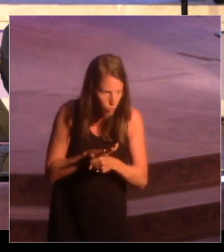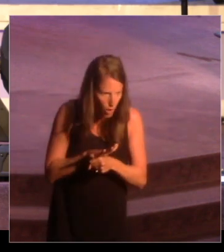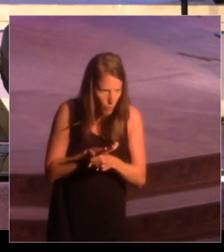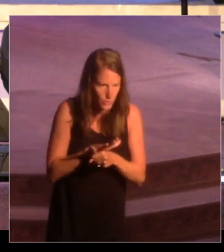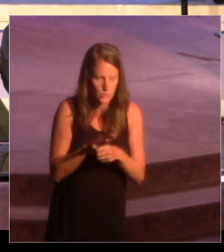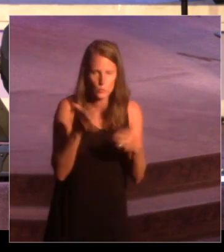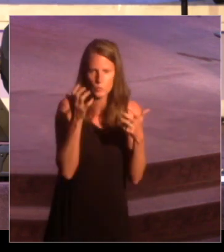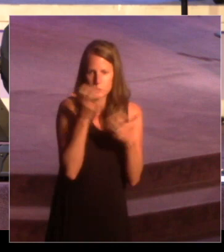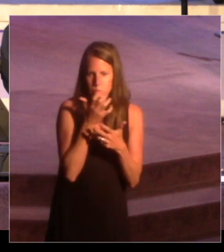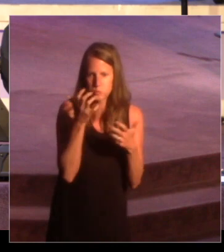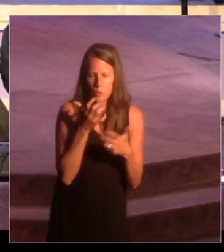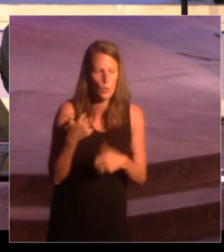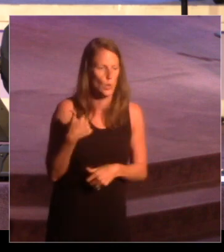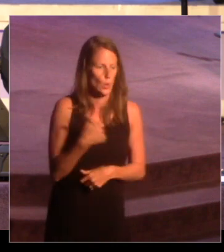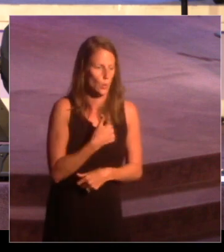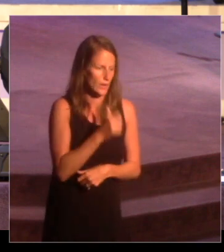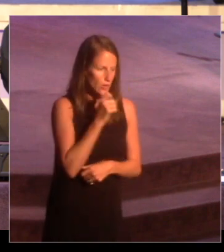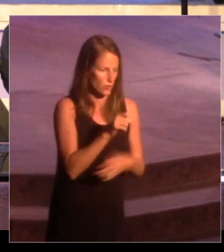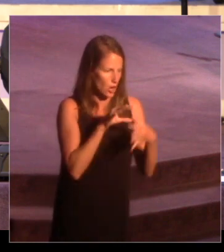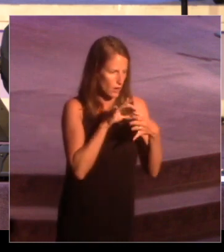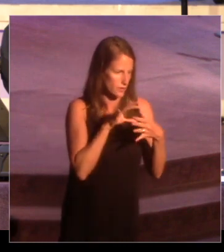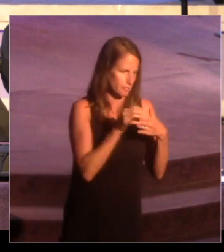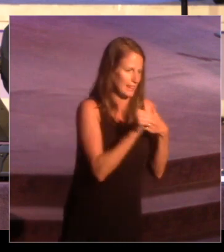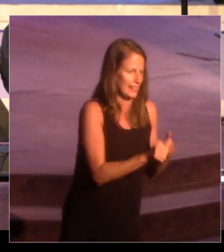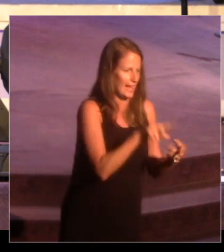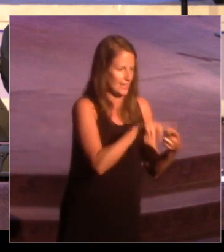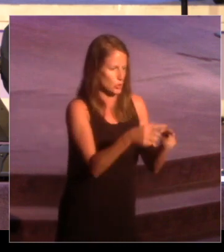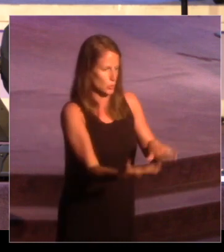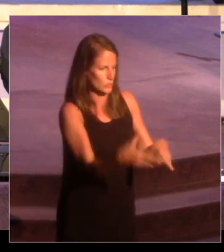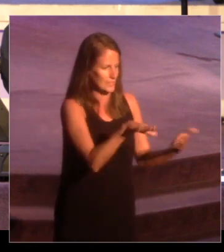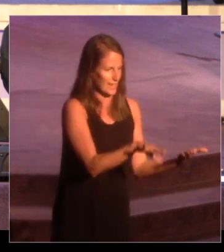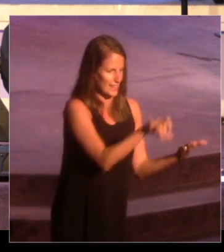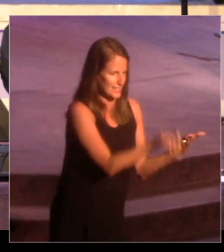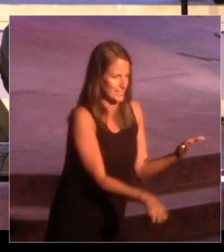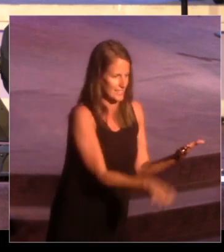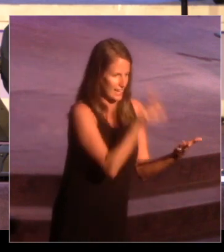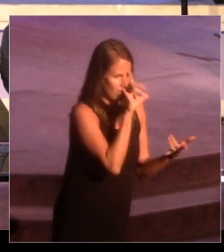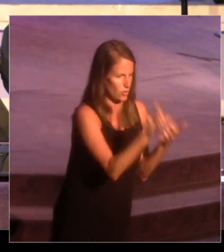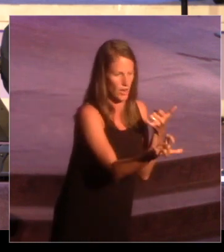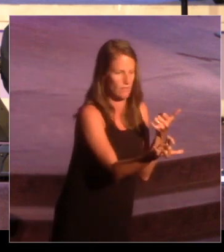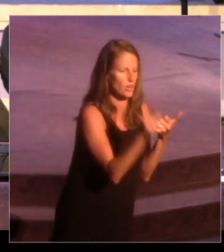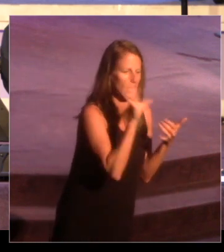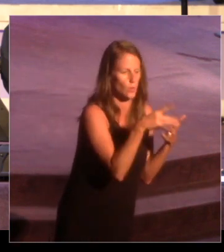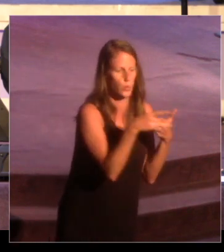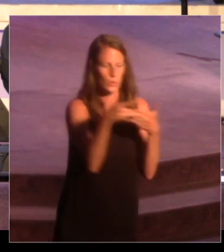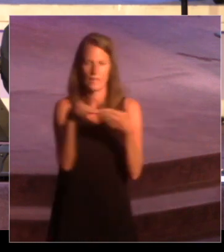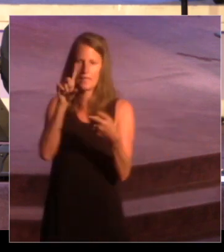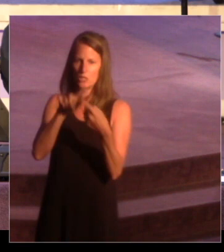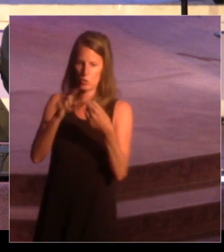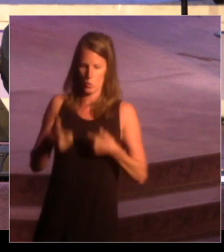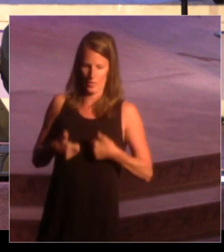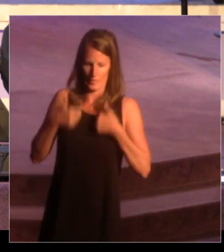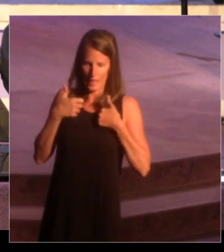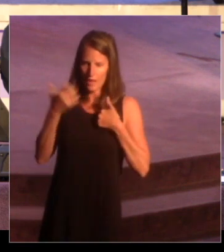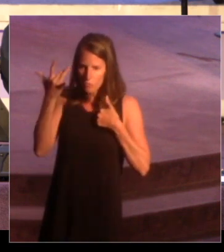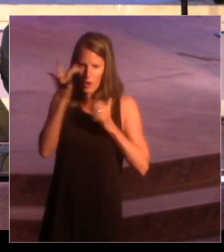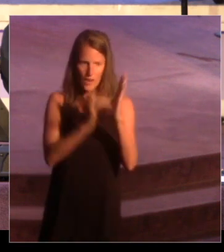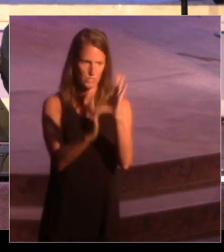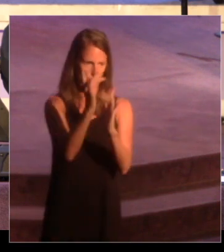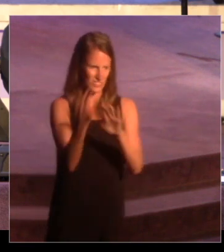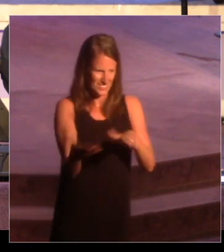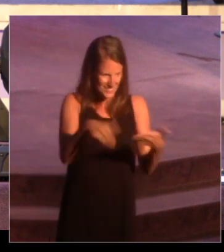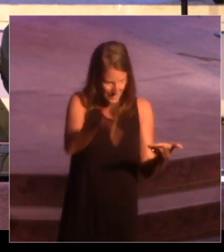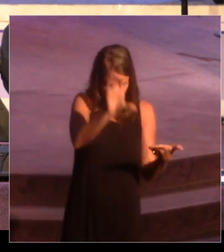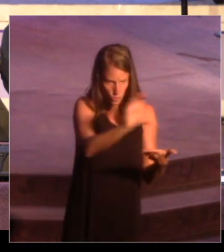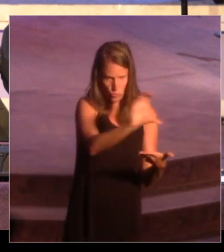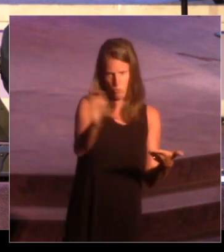incredible, that no longer will sin lead to death, but it will actually lead to life because of the finished work of